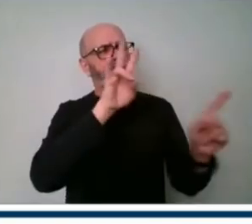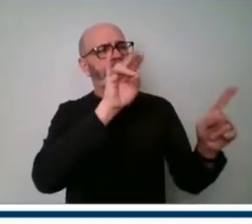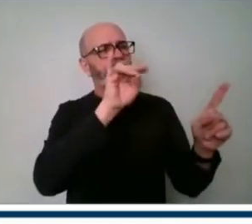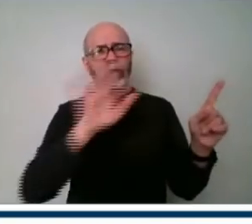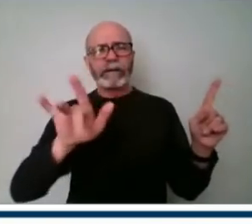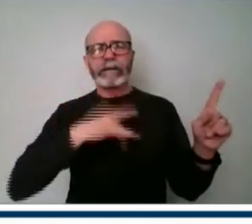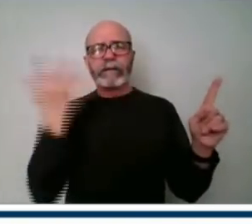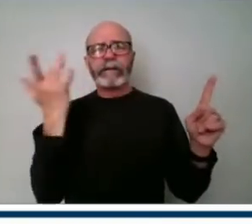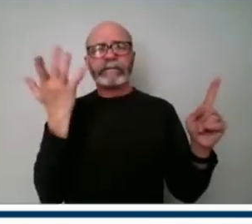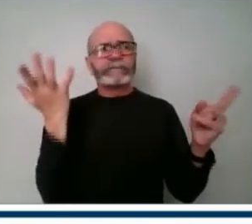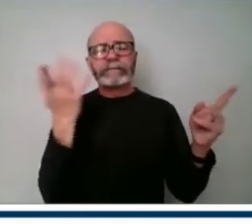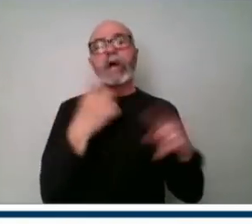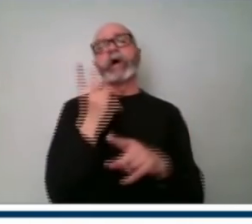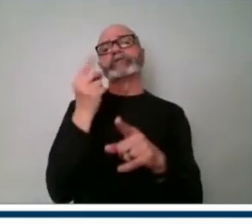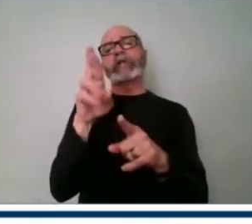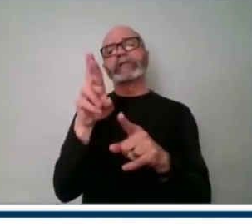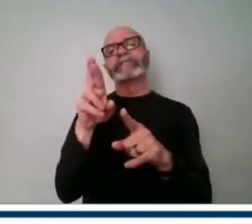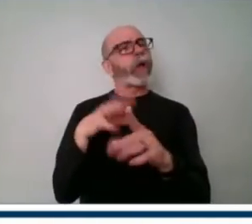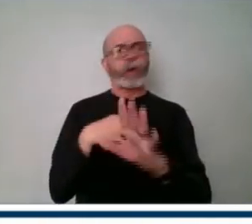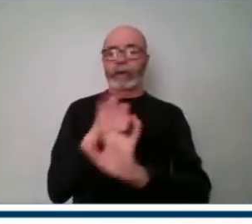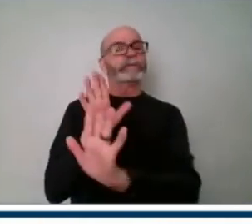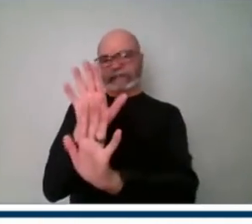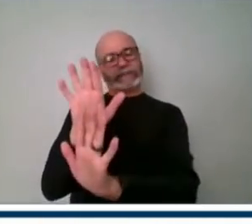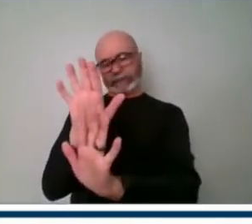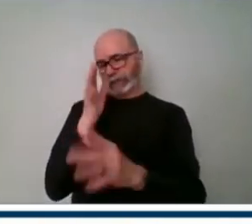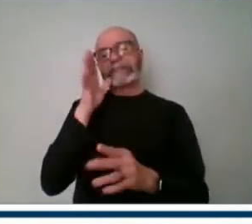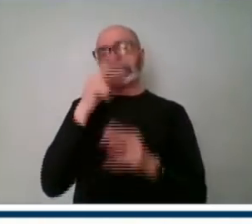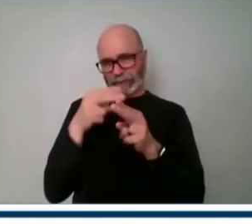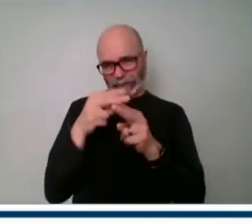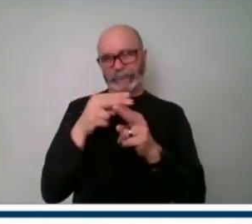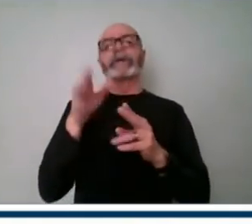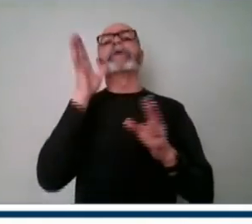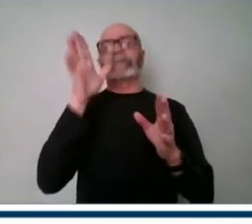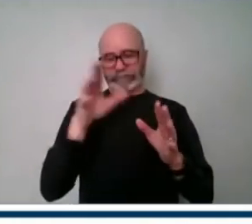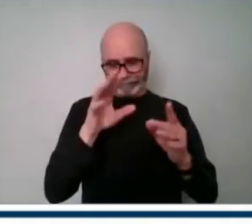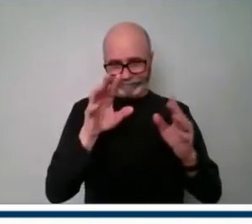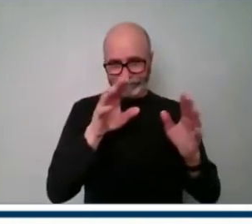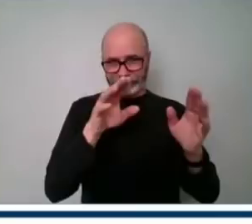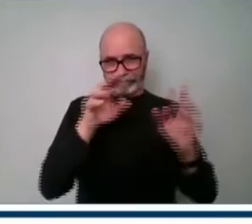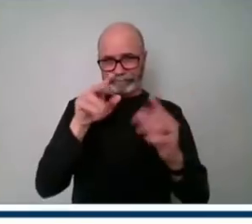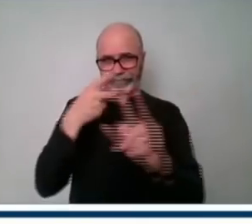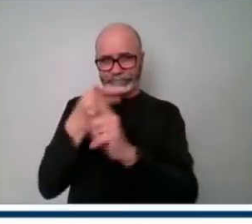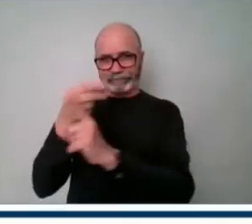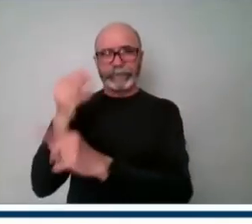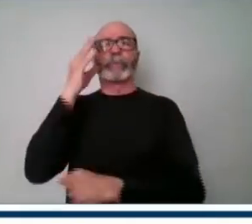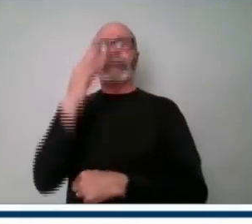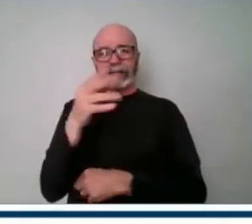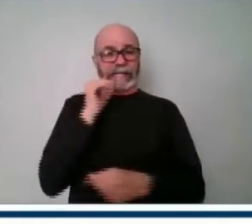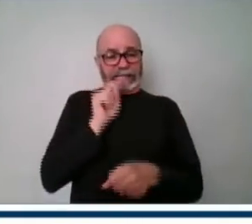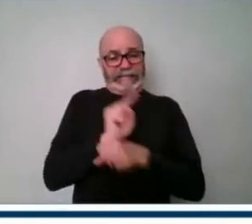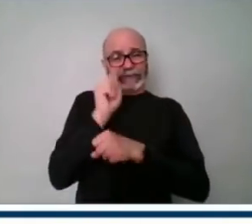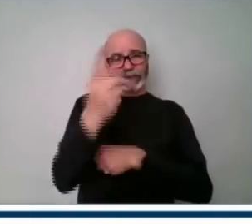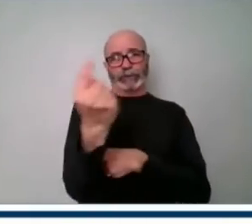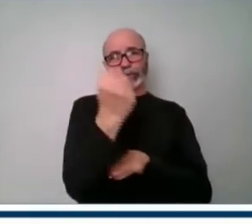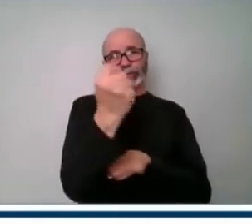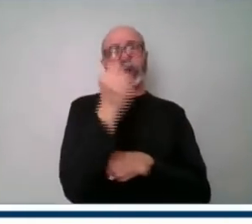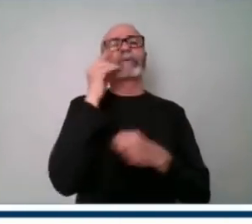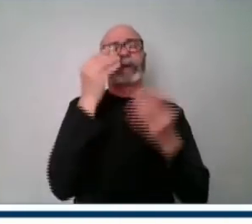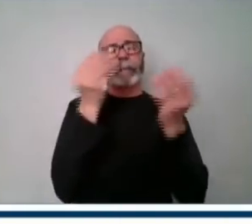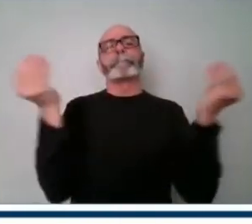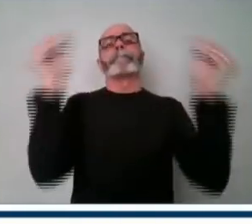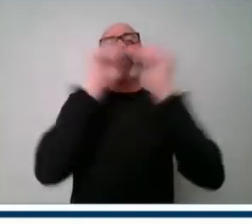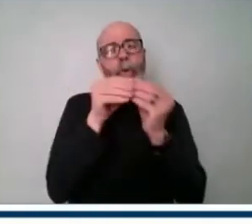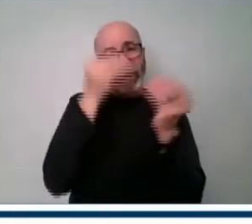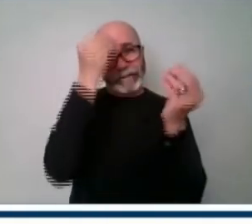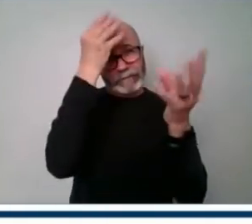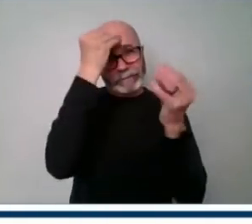when they're going to get vaccinated. Again, the technical briefing on Tuesday. We're just putting together some of the final information and